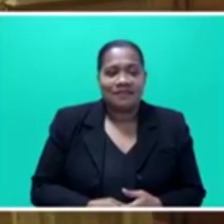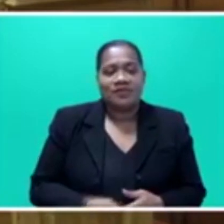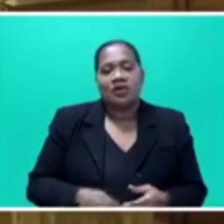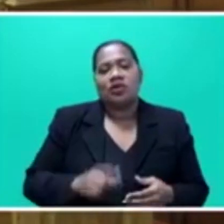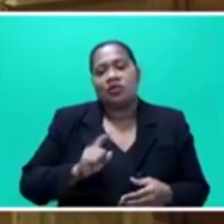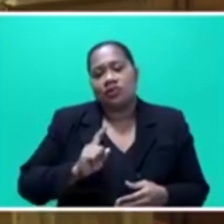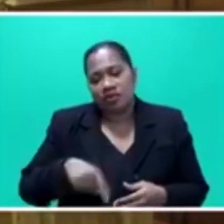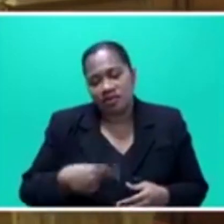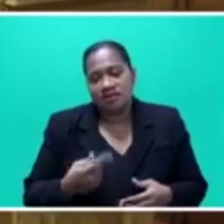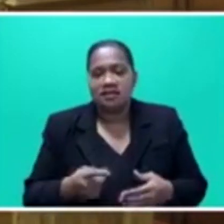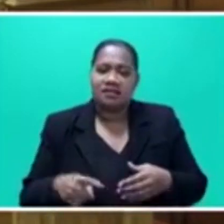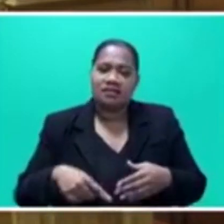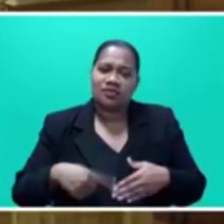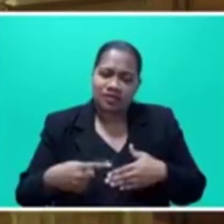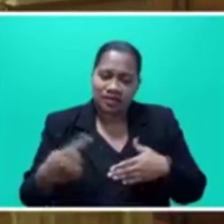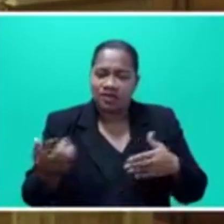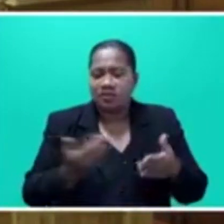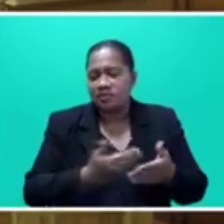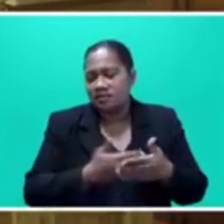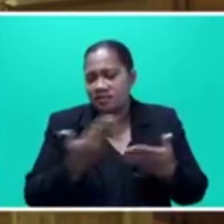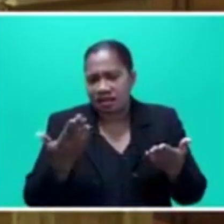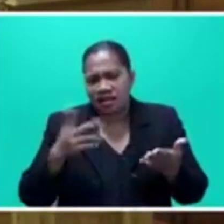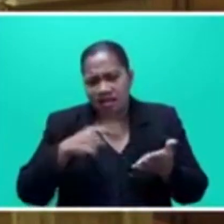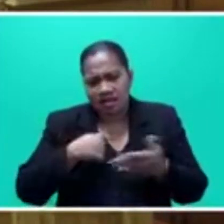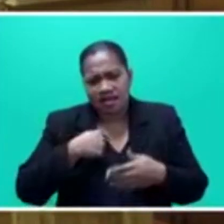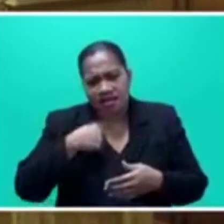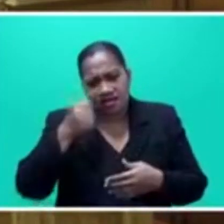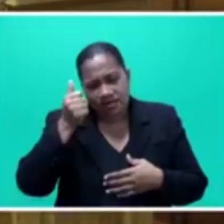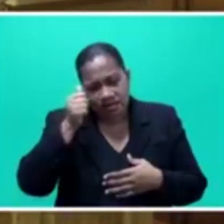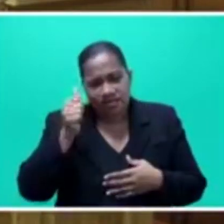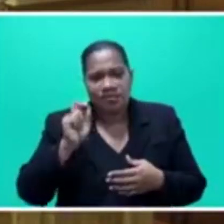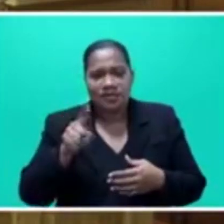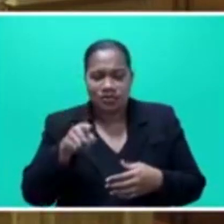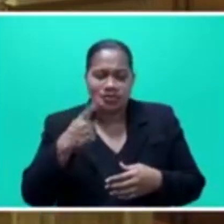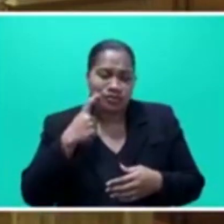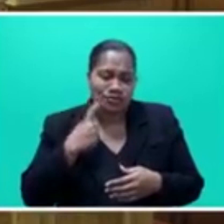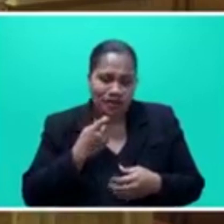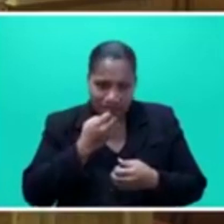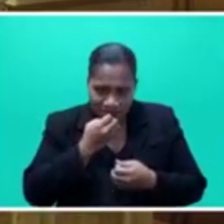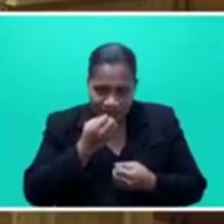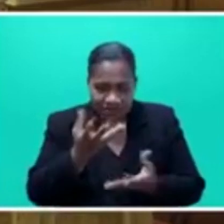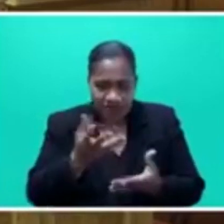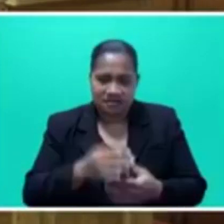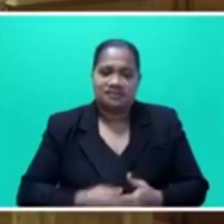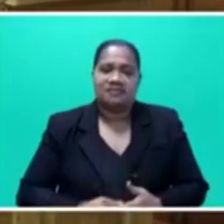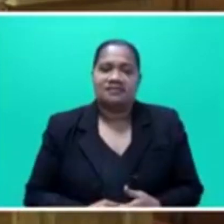on with the thing. I knew the point that you were trying to make.